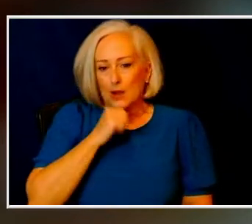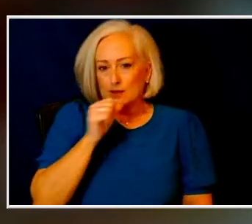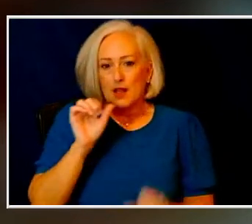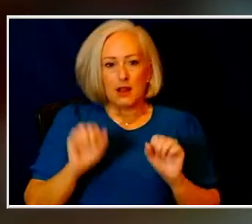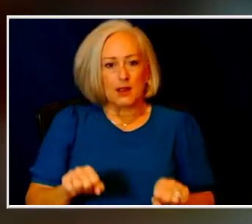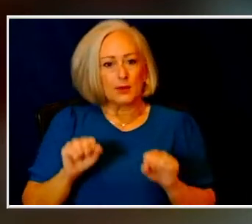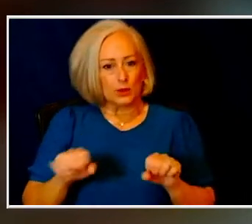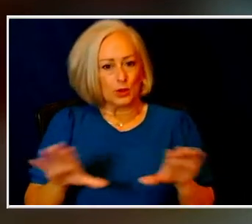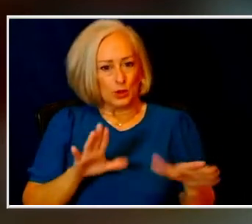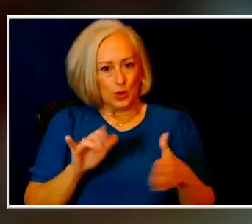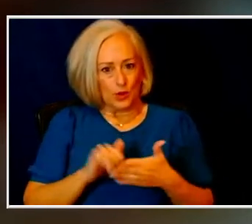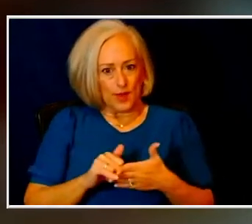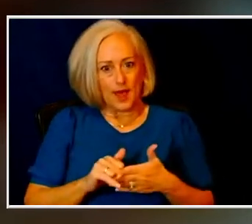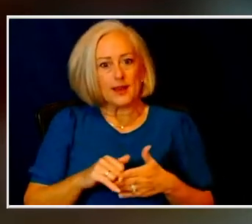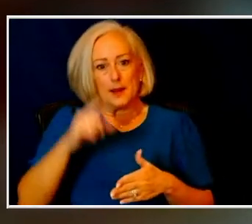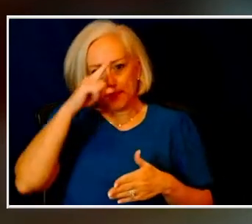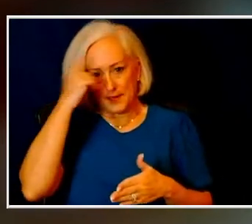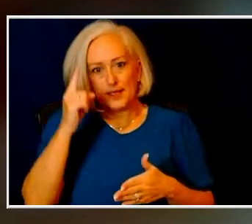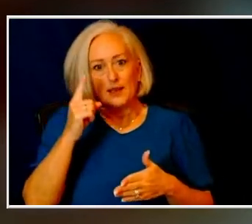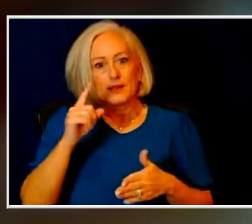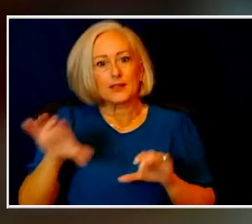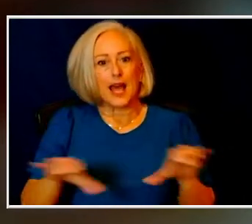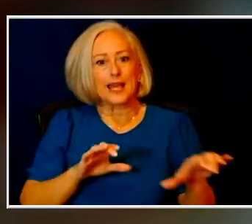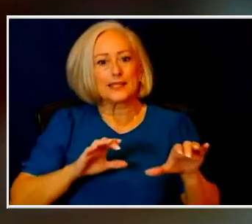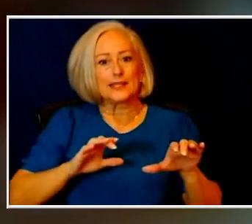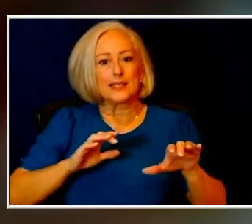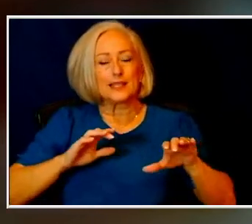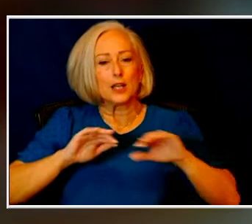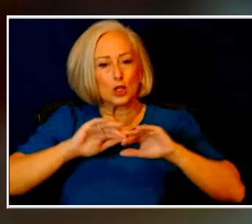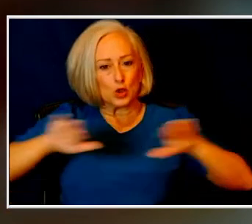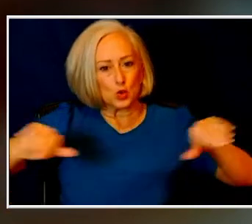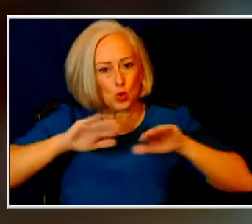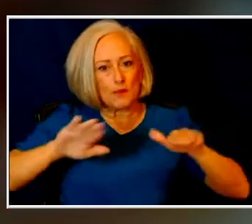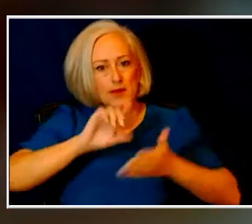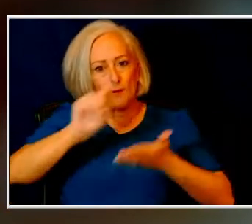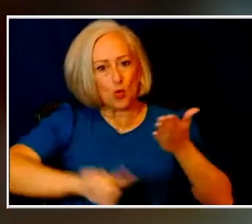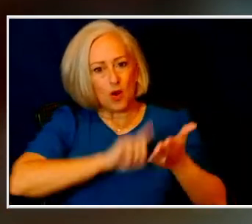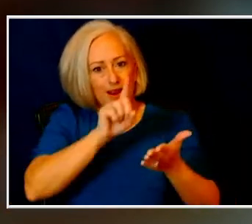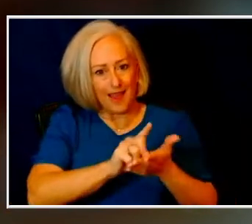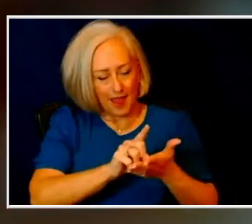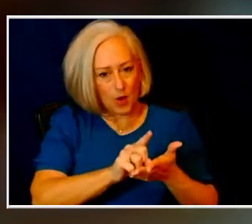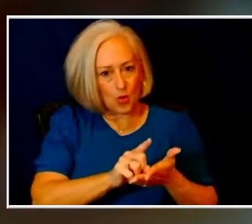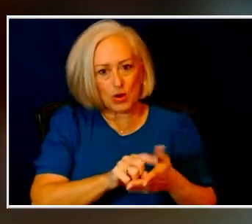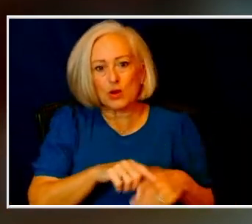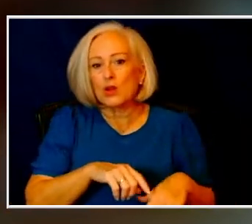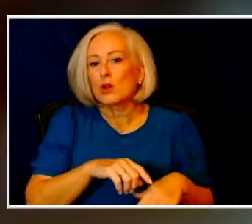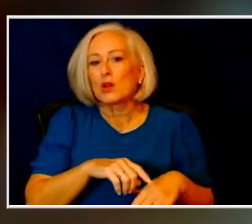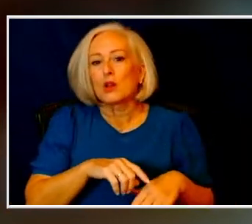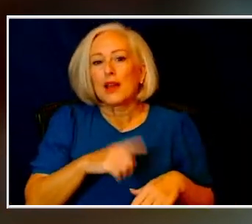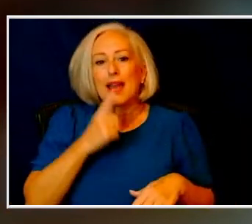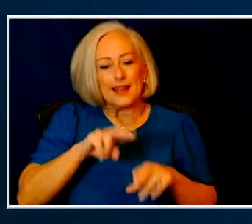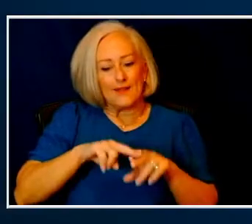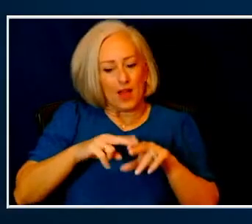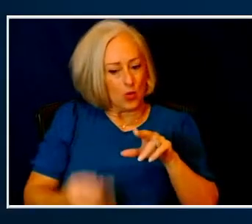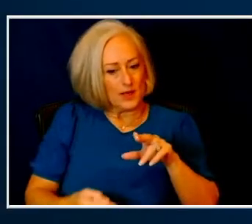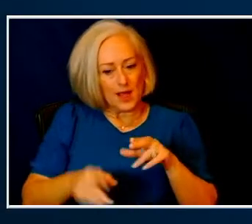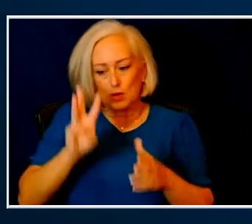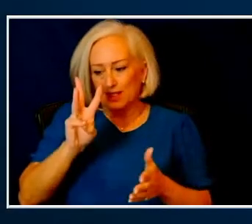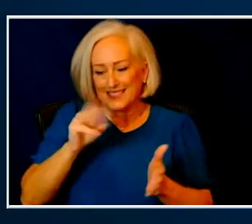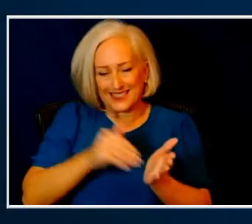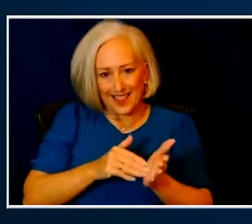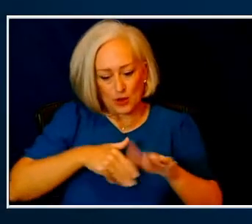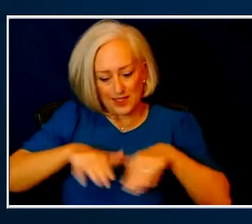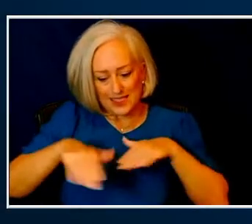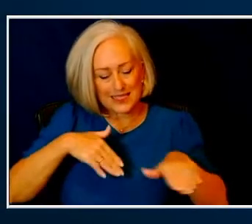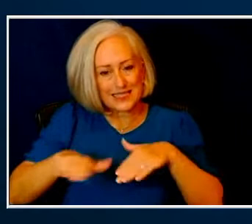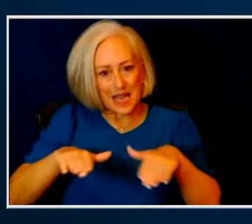10,000 because I was doing an hour of swimming. But if I stopped and dropped down to 6,000, I wouldn't lose weight. And you found that magic number,